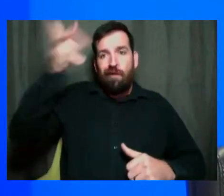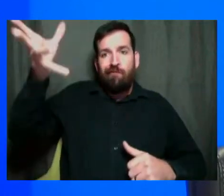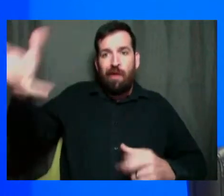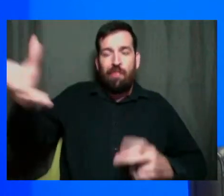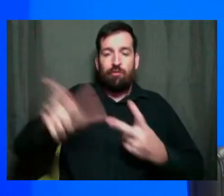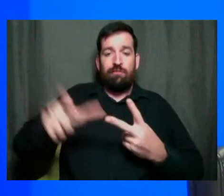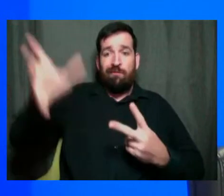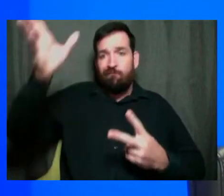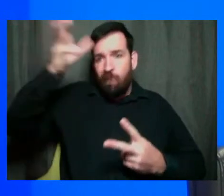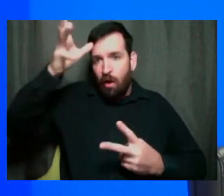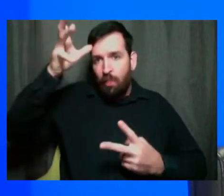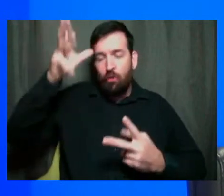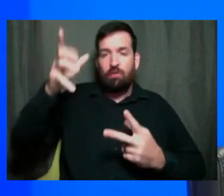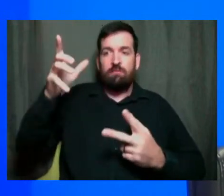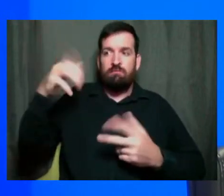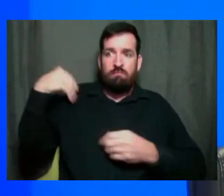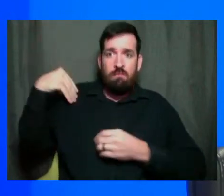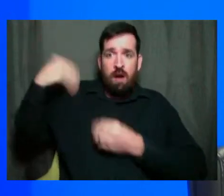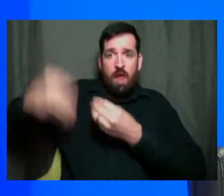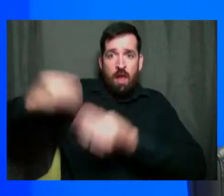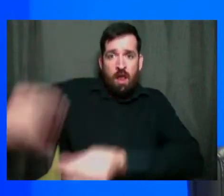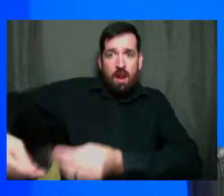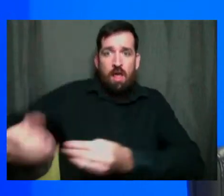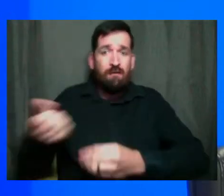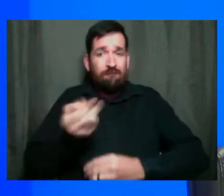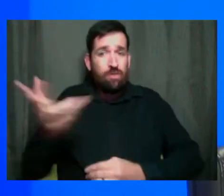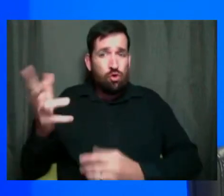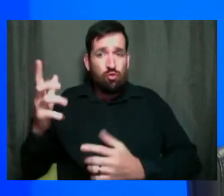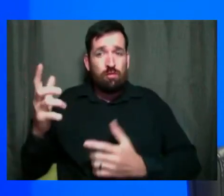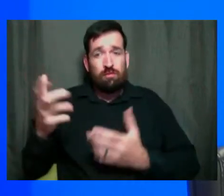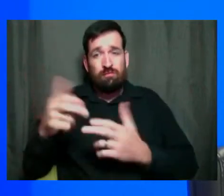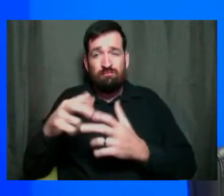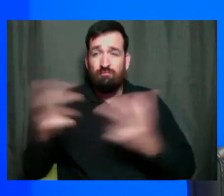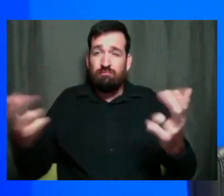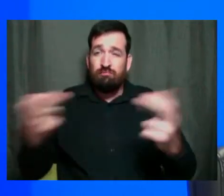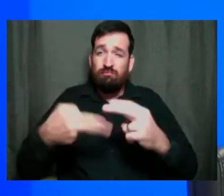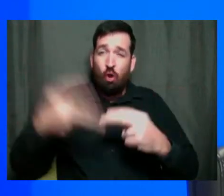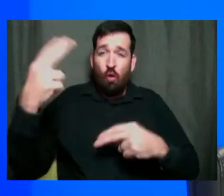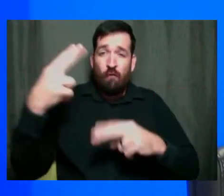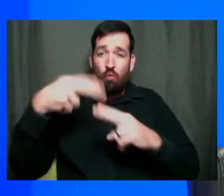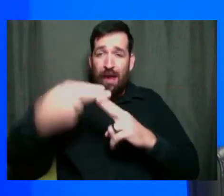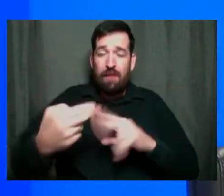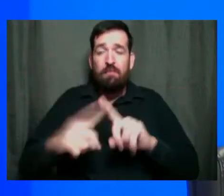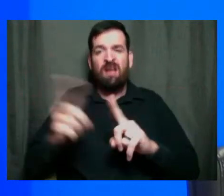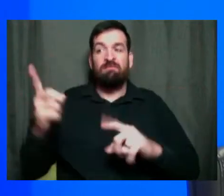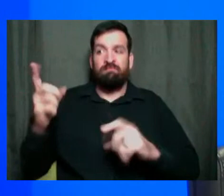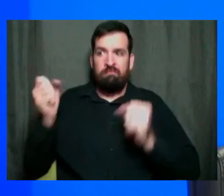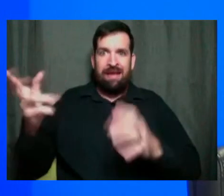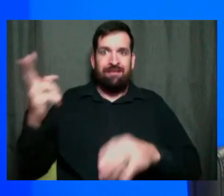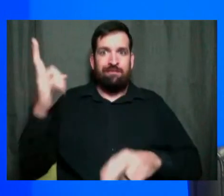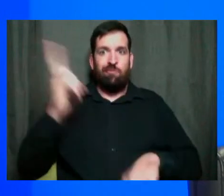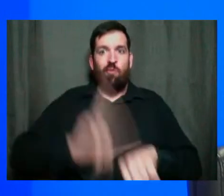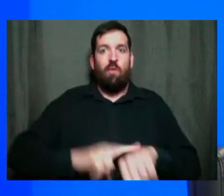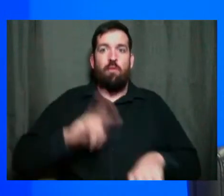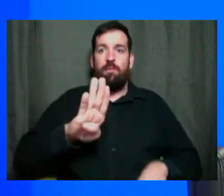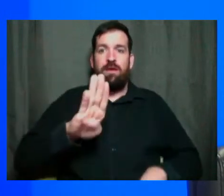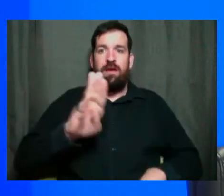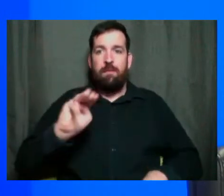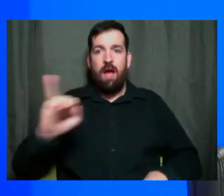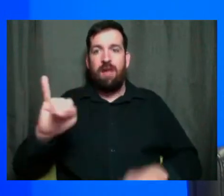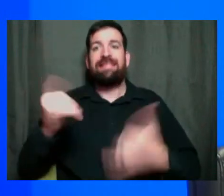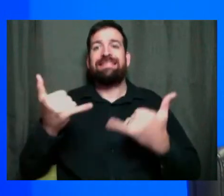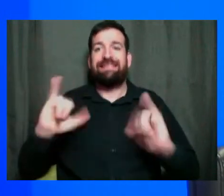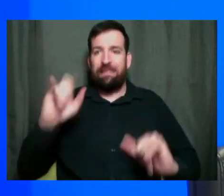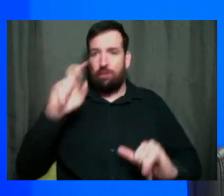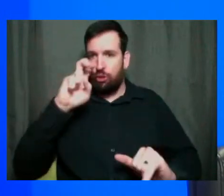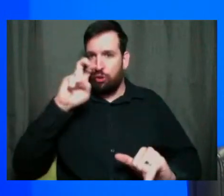crazy. Maybe a couple are overweight, but the rest are actually a completely normal BMI, and yet they still snore and have the apnea. And that's